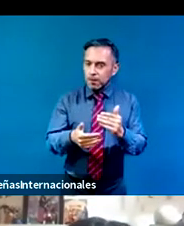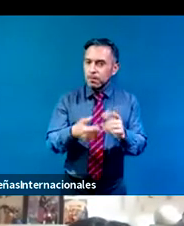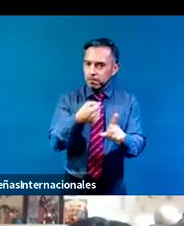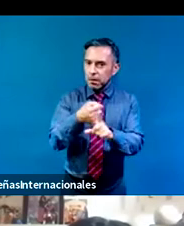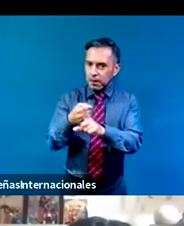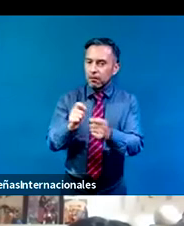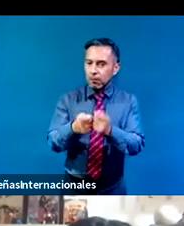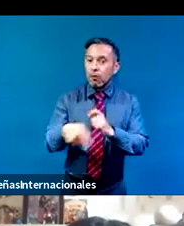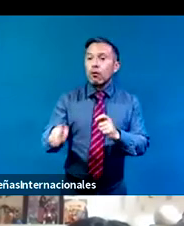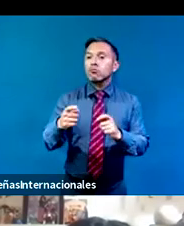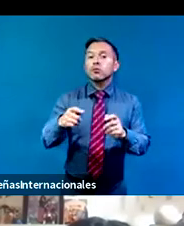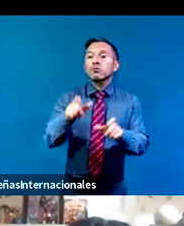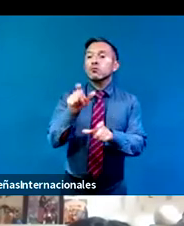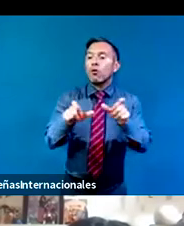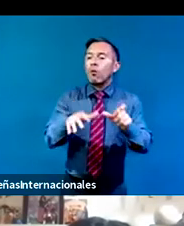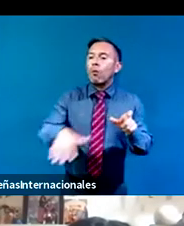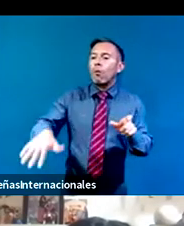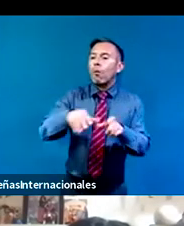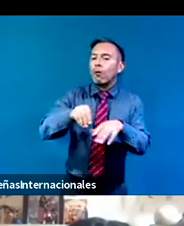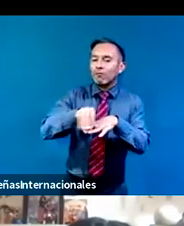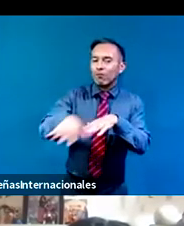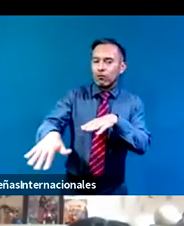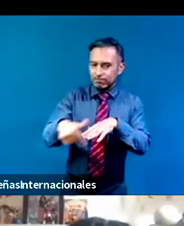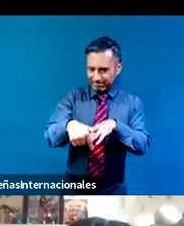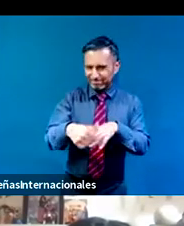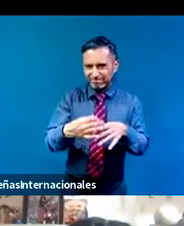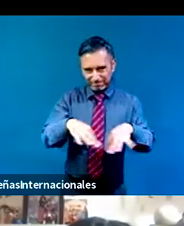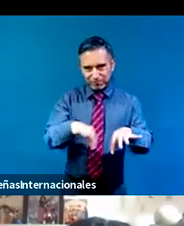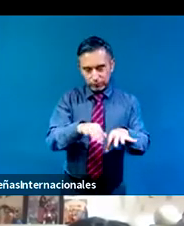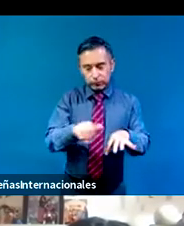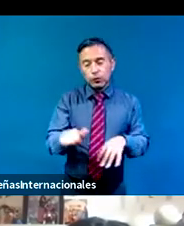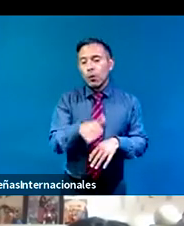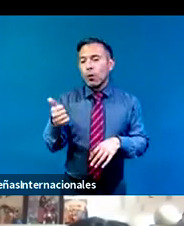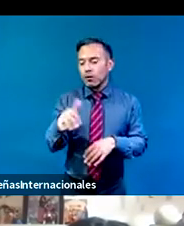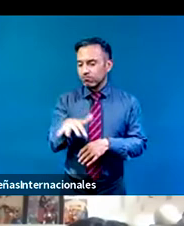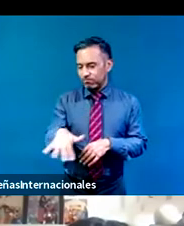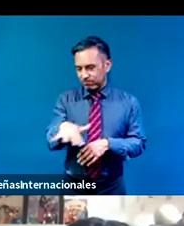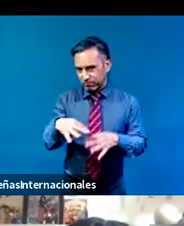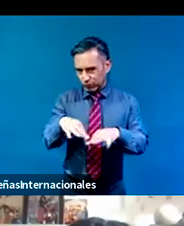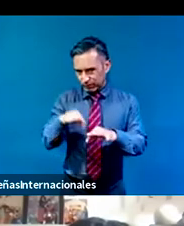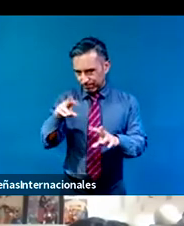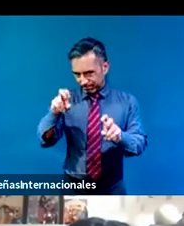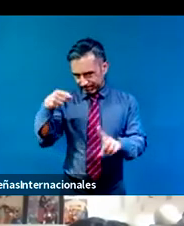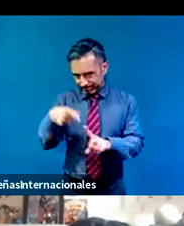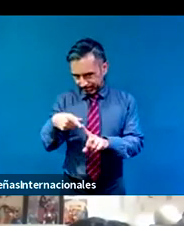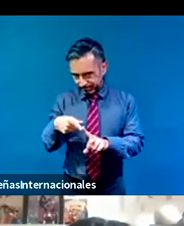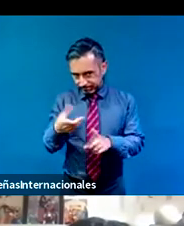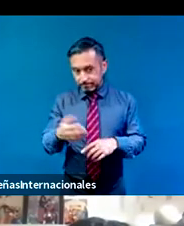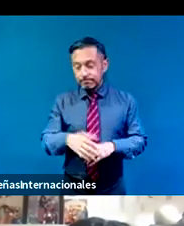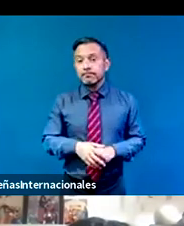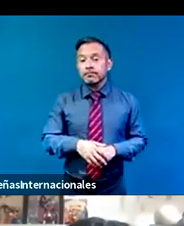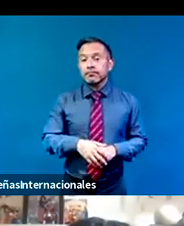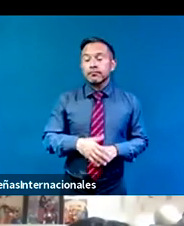I think, important area is actually, and I think that's an important proposal, is that at the multilateral